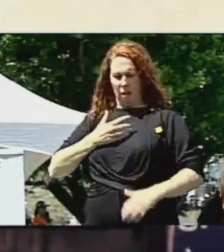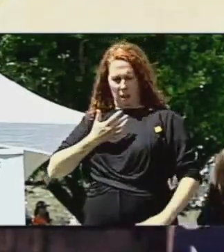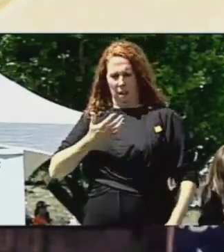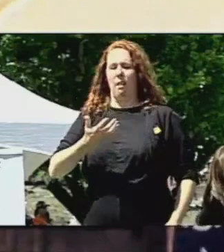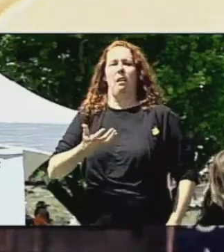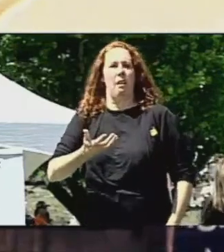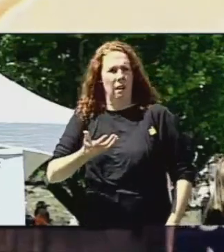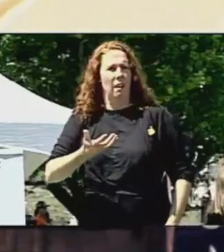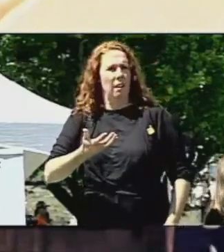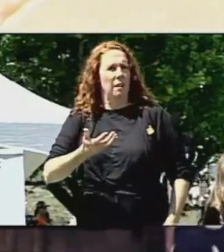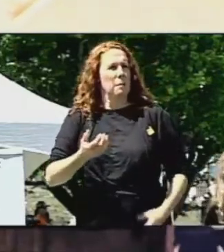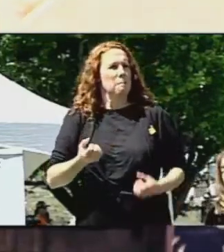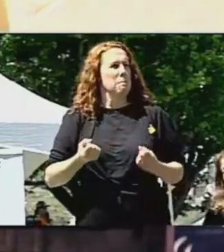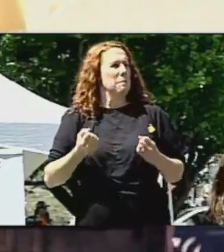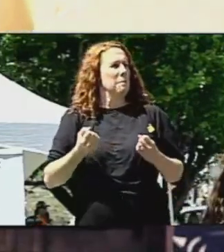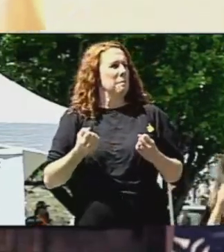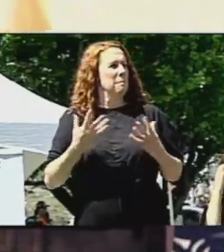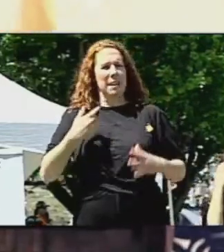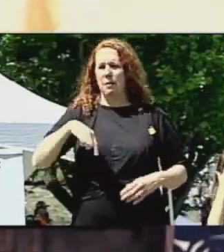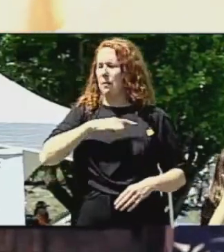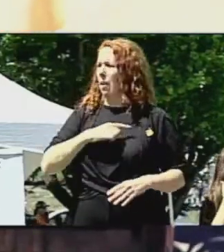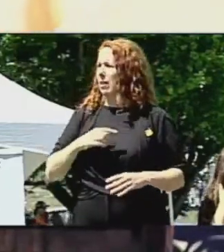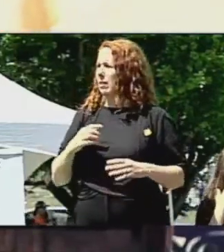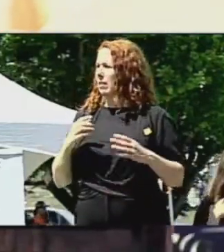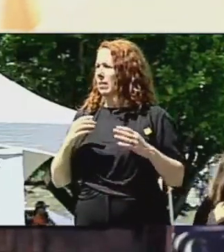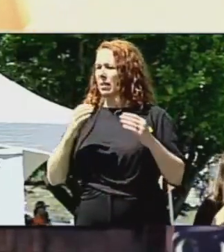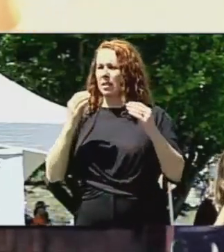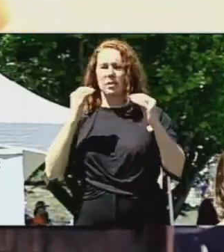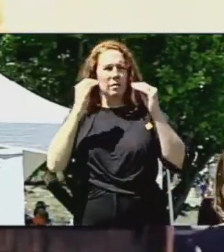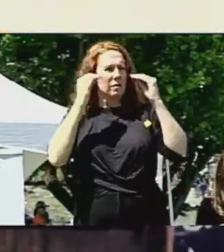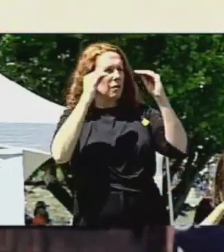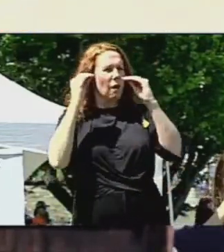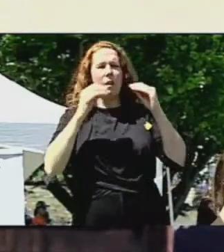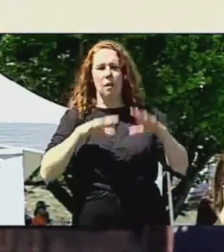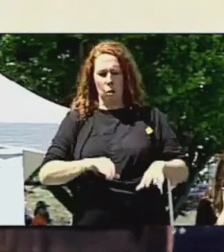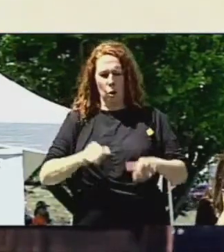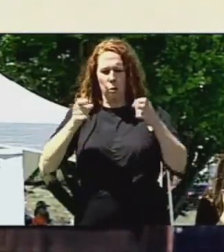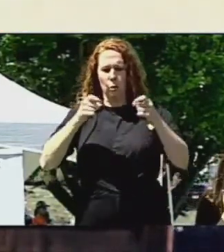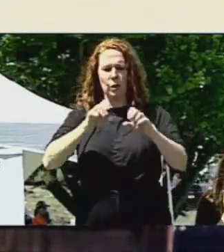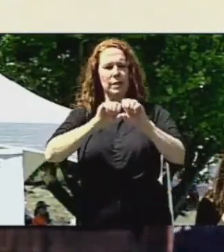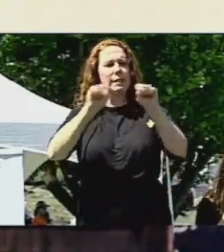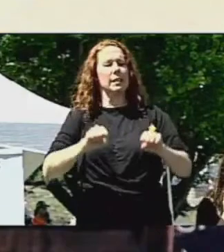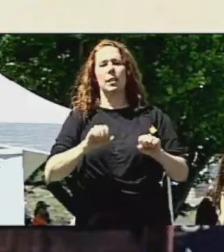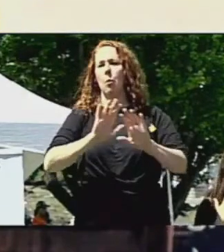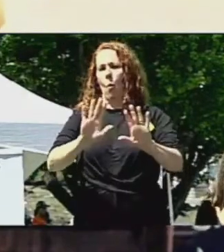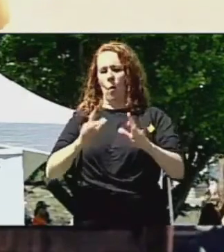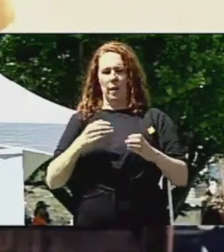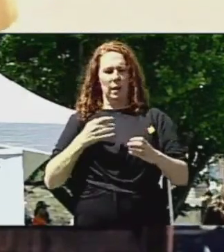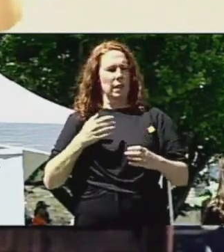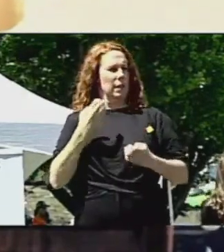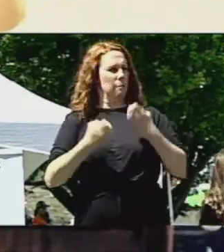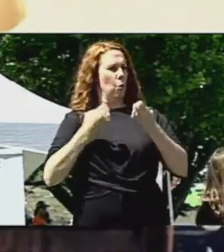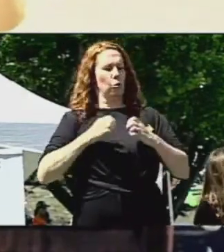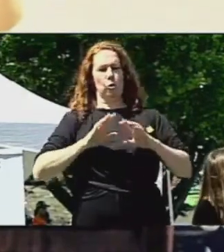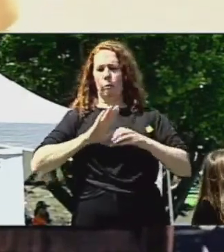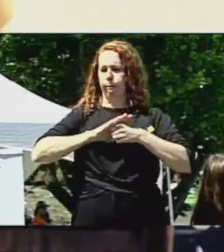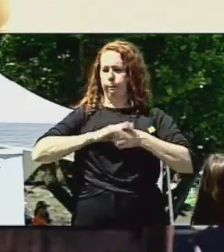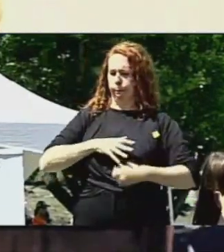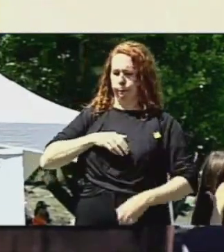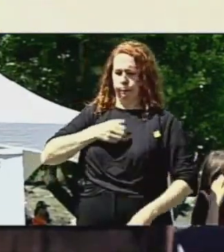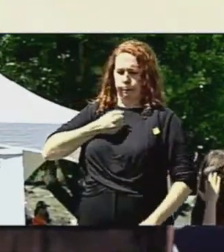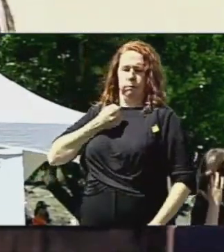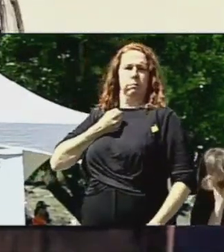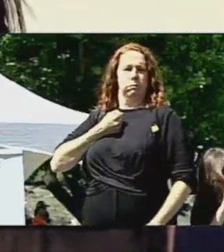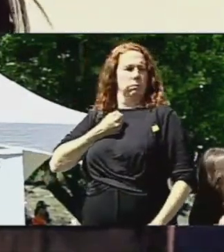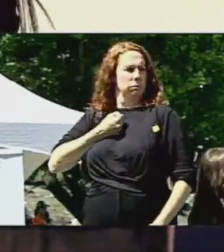So many of us as human beings are taught by colonial systems that it's not okay to feel feelings and